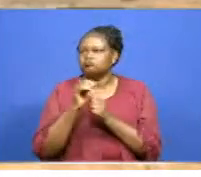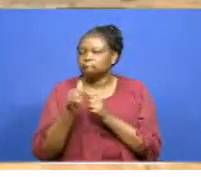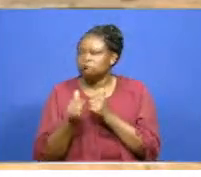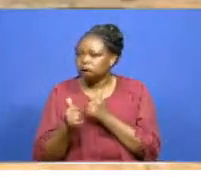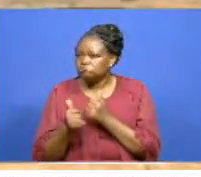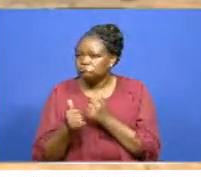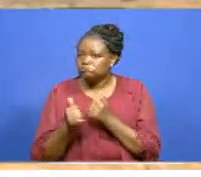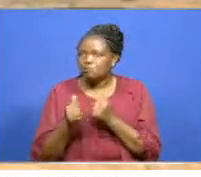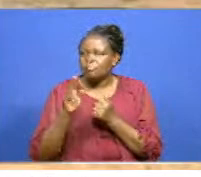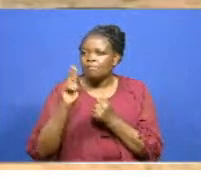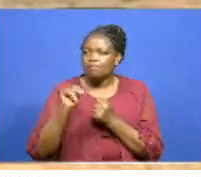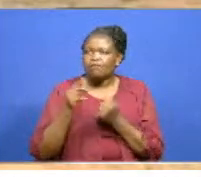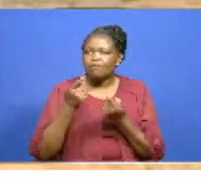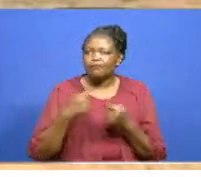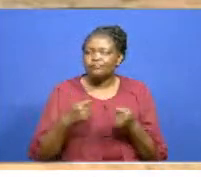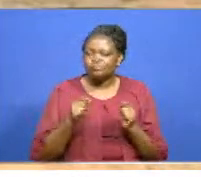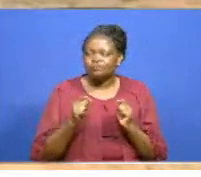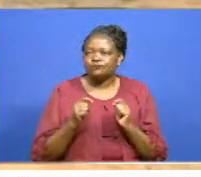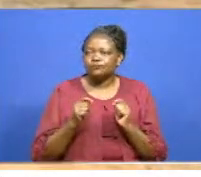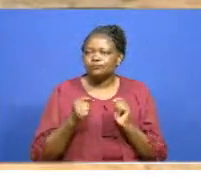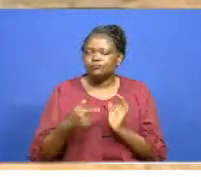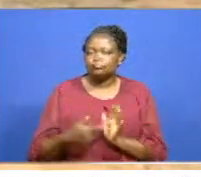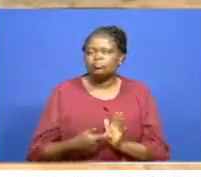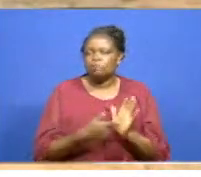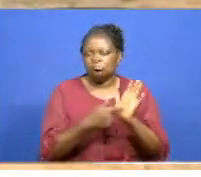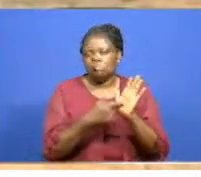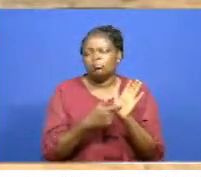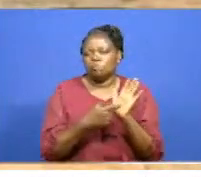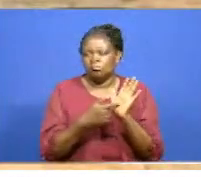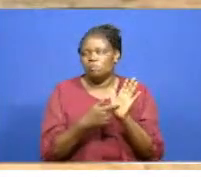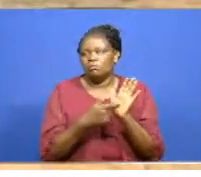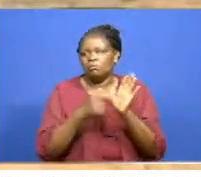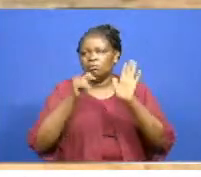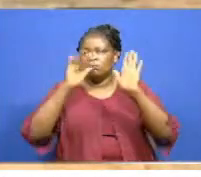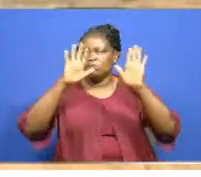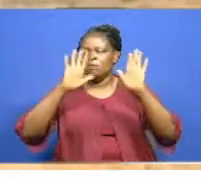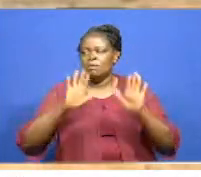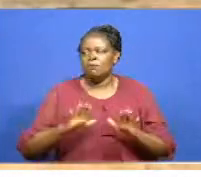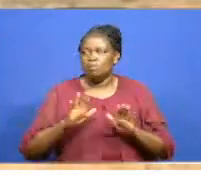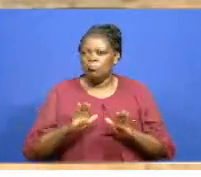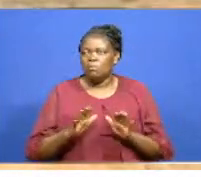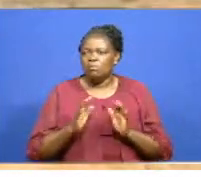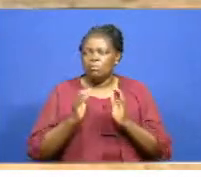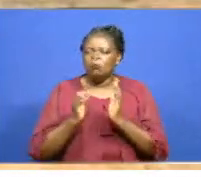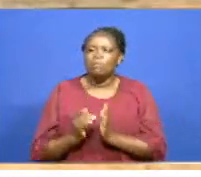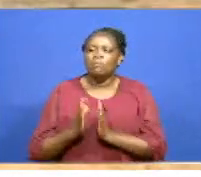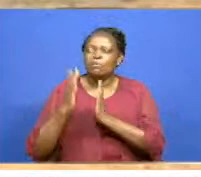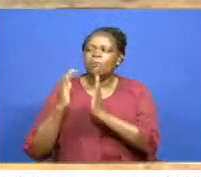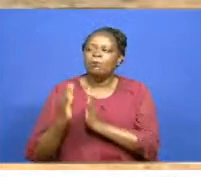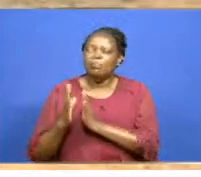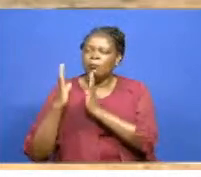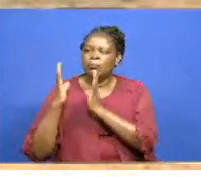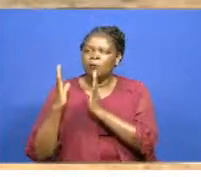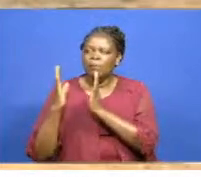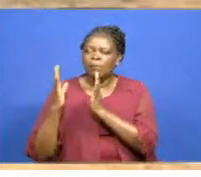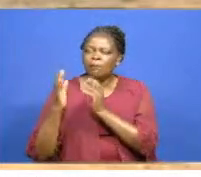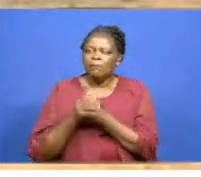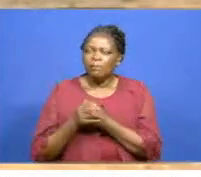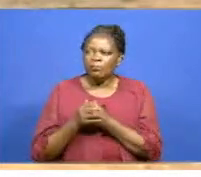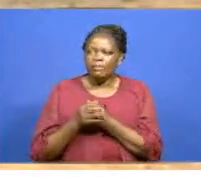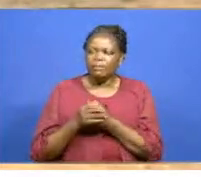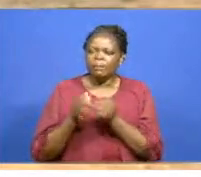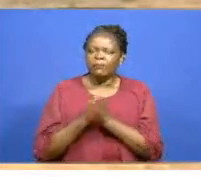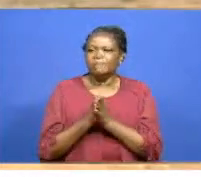United Nations is trying to show the significance or highlight the significance of forestry forestry and